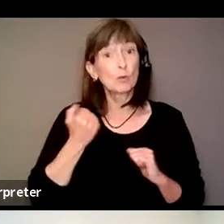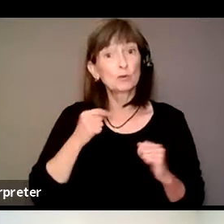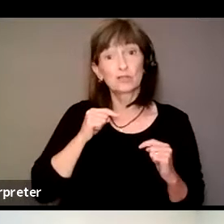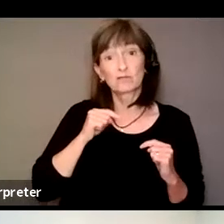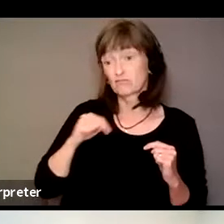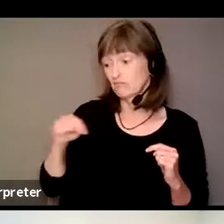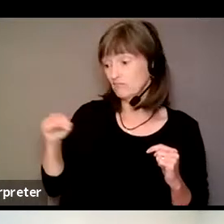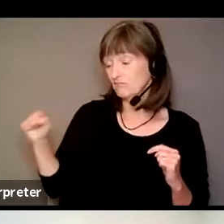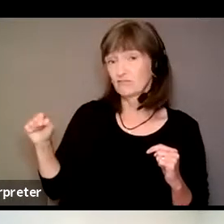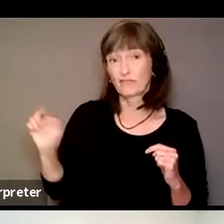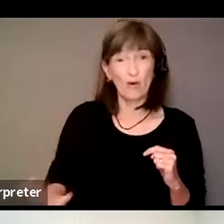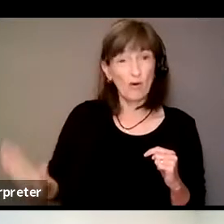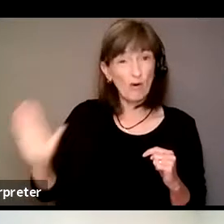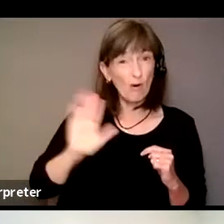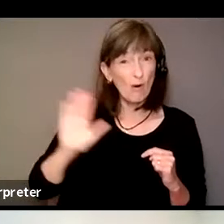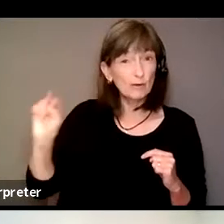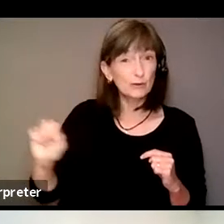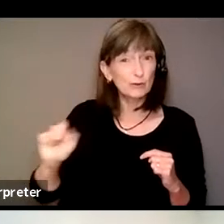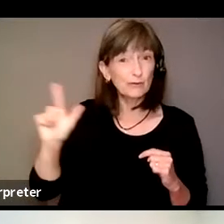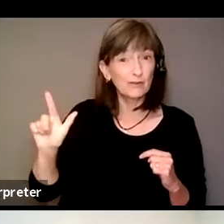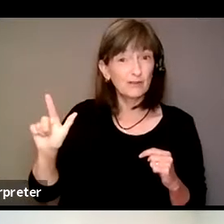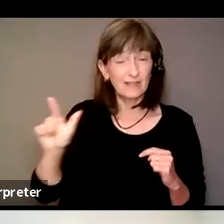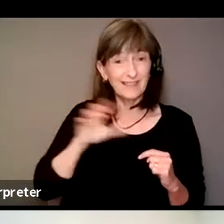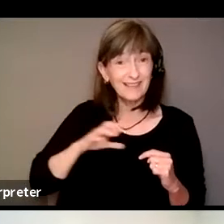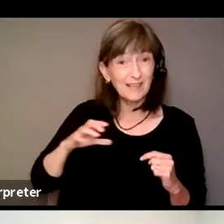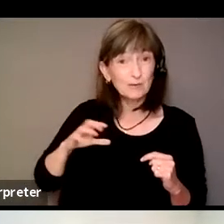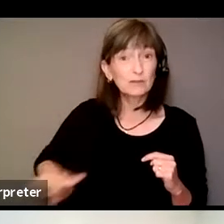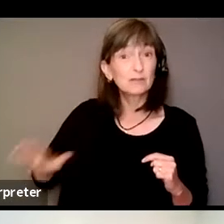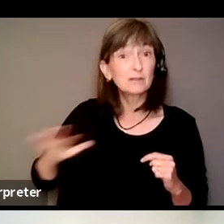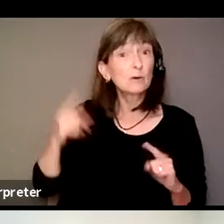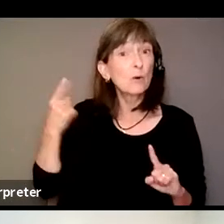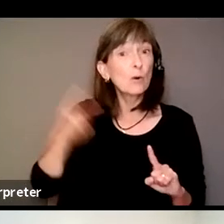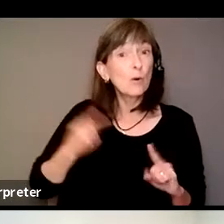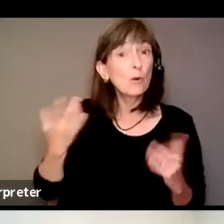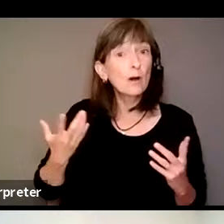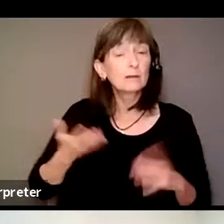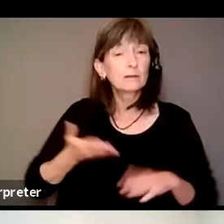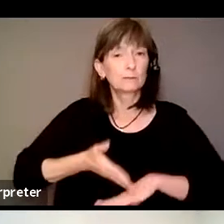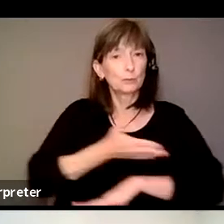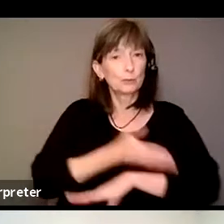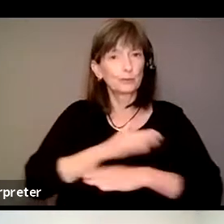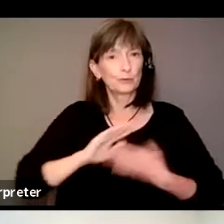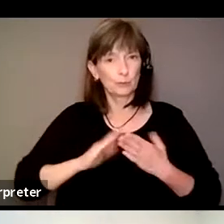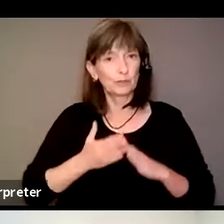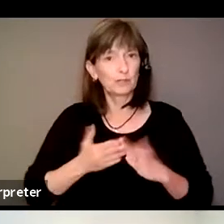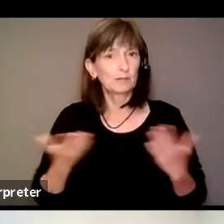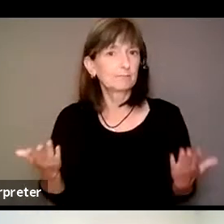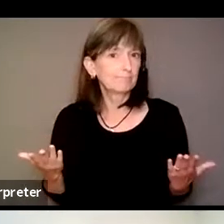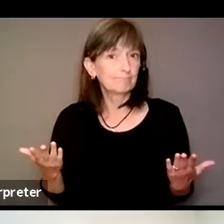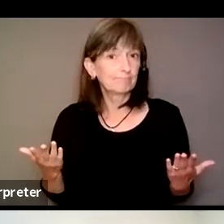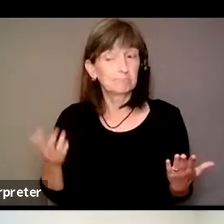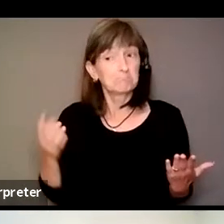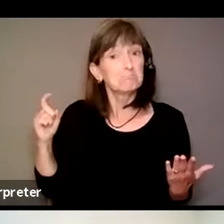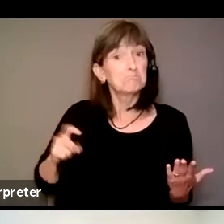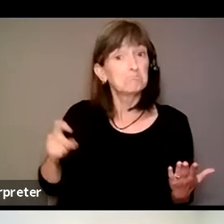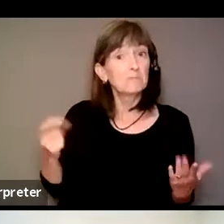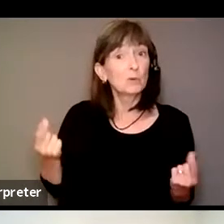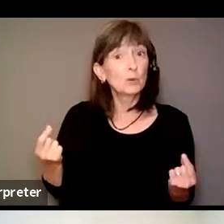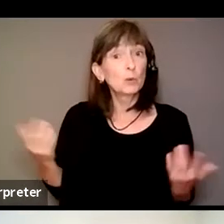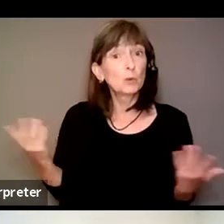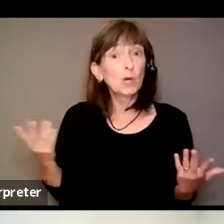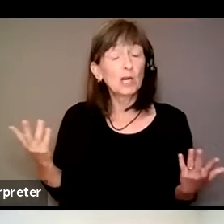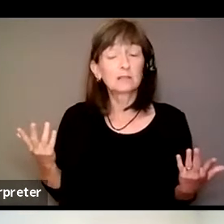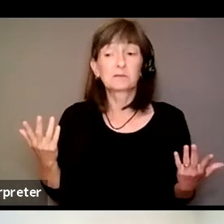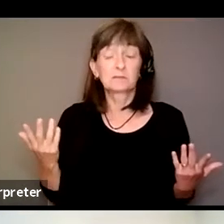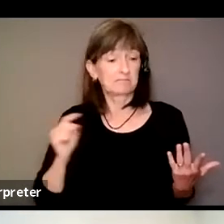every part of this province, the goal is to make our communities better. And what does it take to do that? And some of the focus we have in